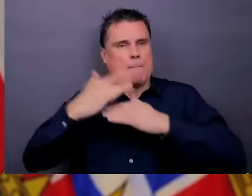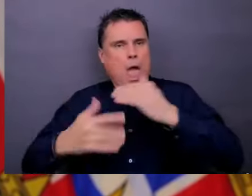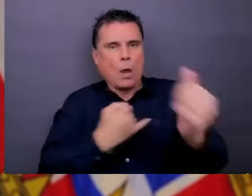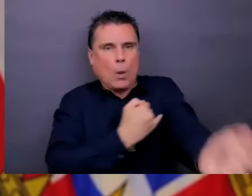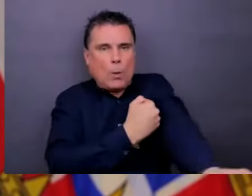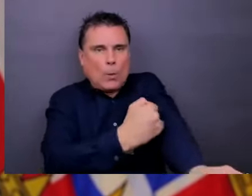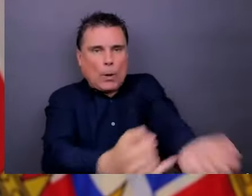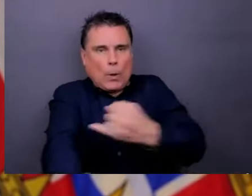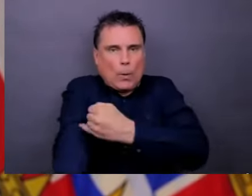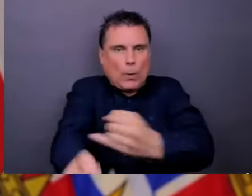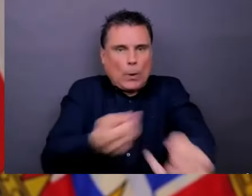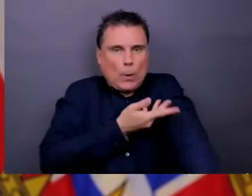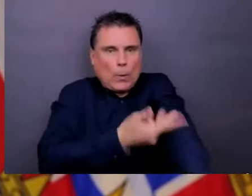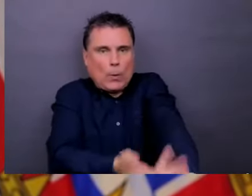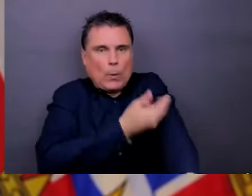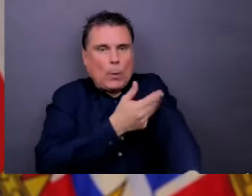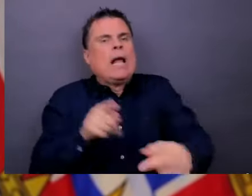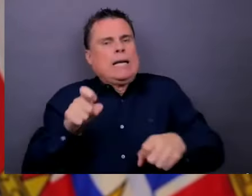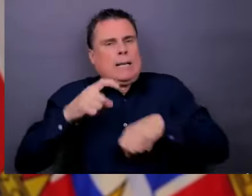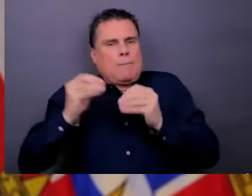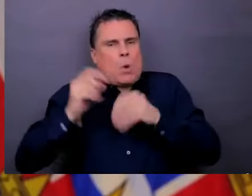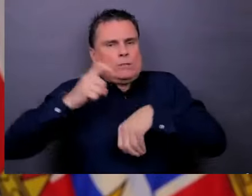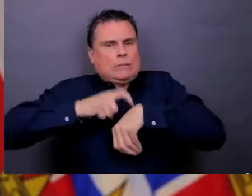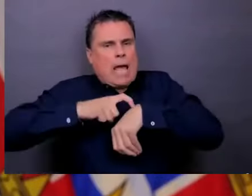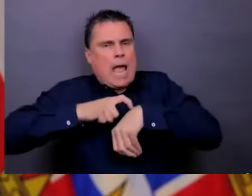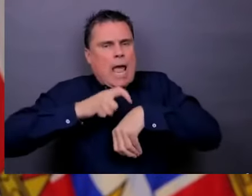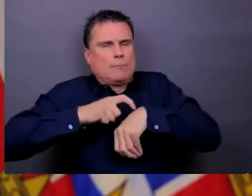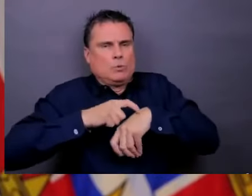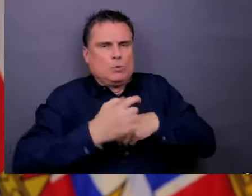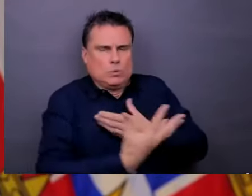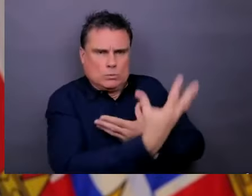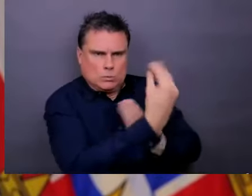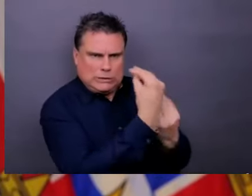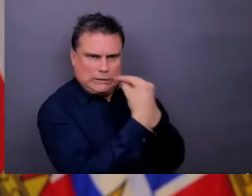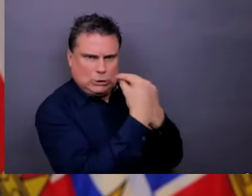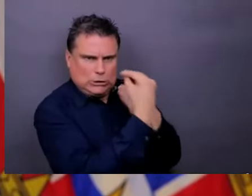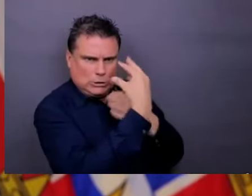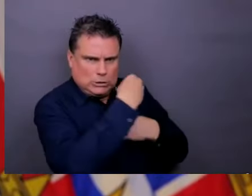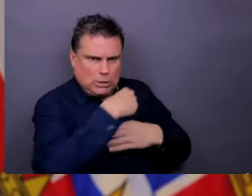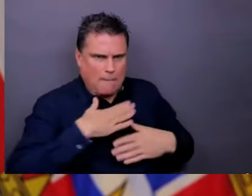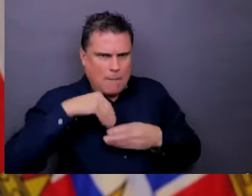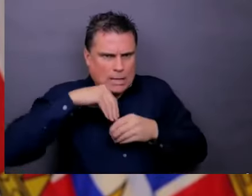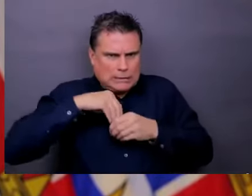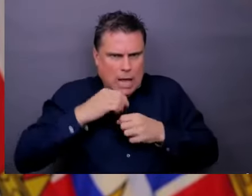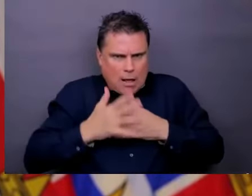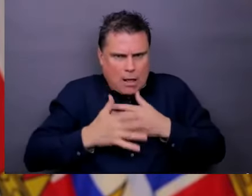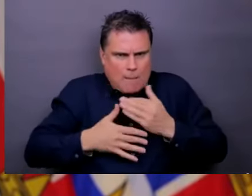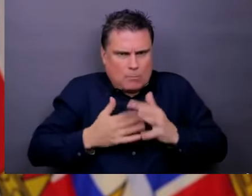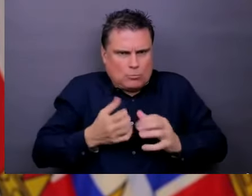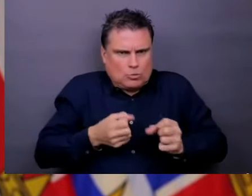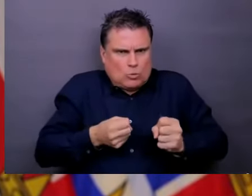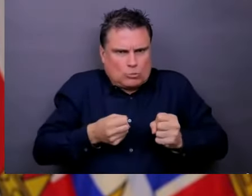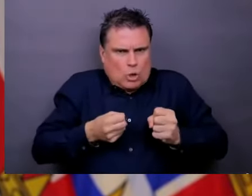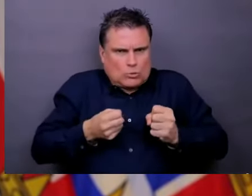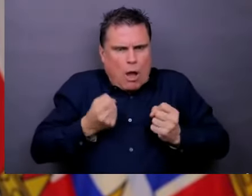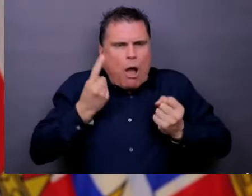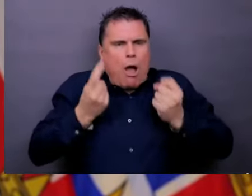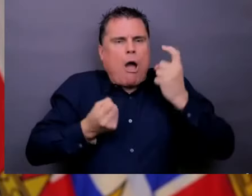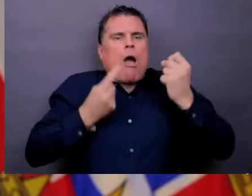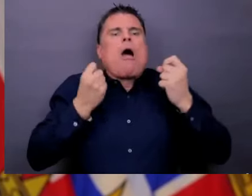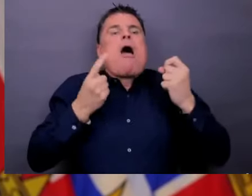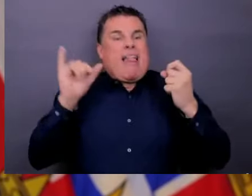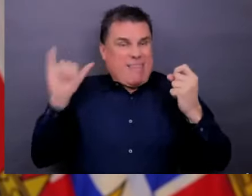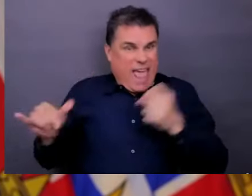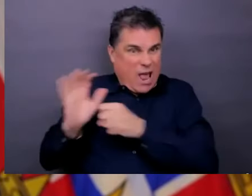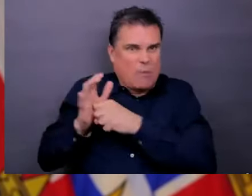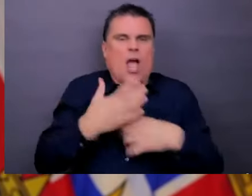also modify and they react and to the things like the protein on the outside of the virus. And it's